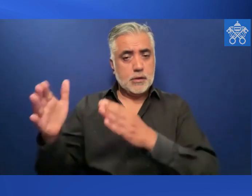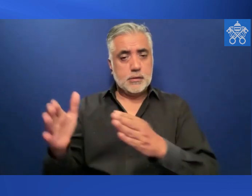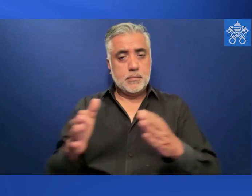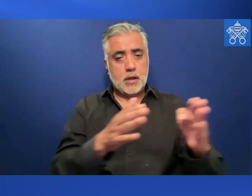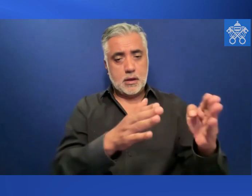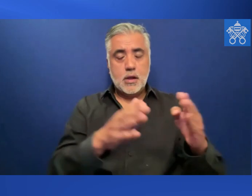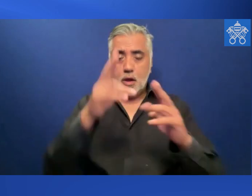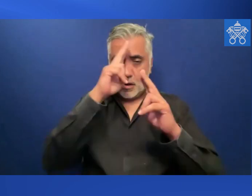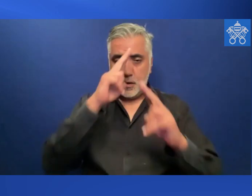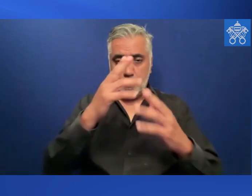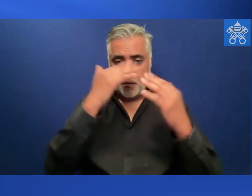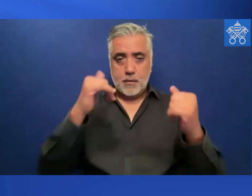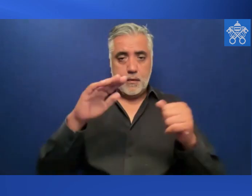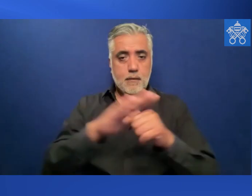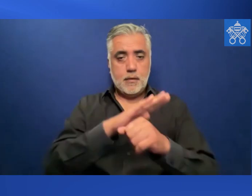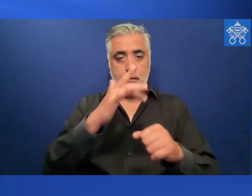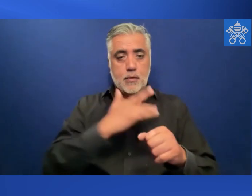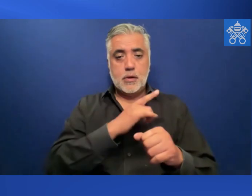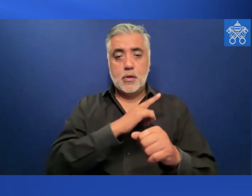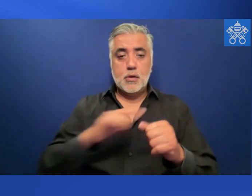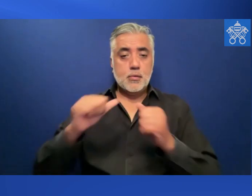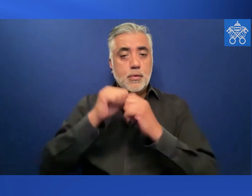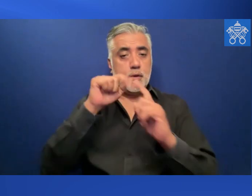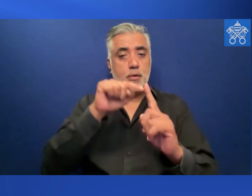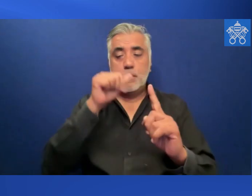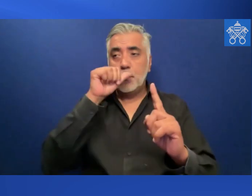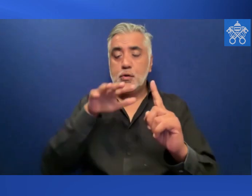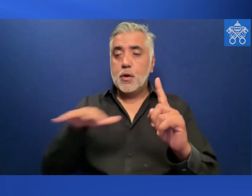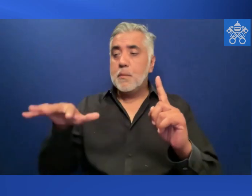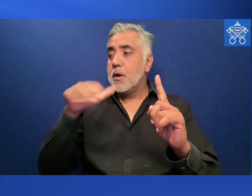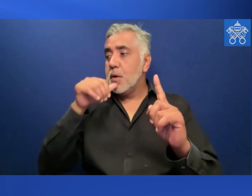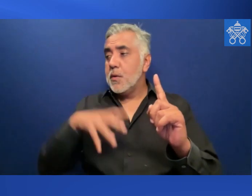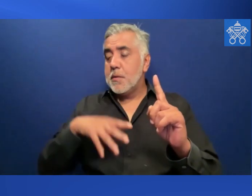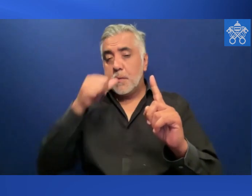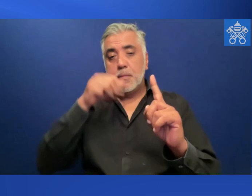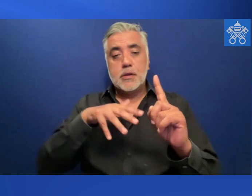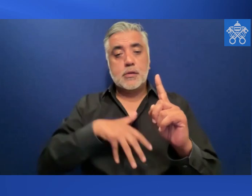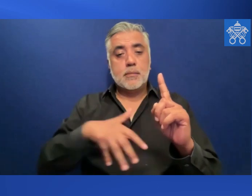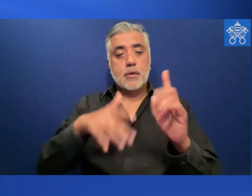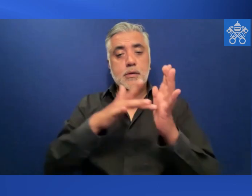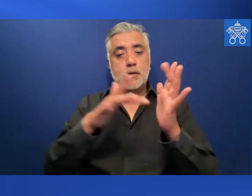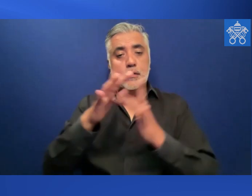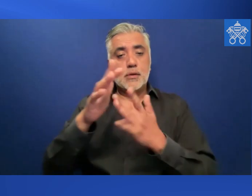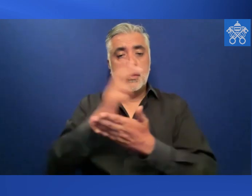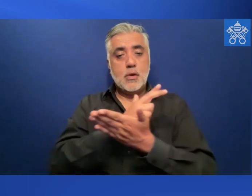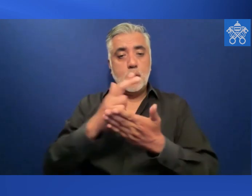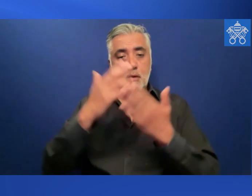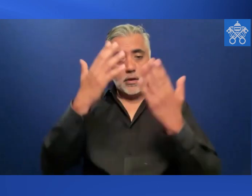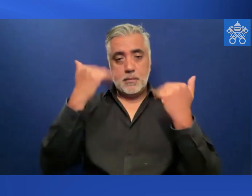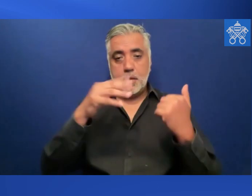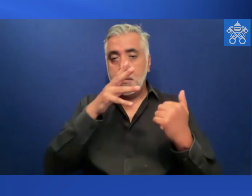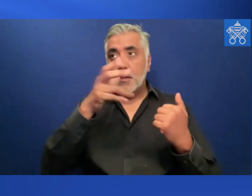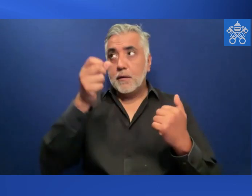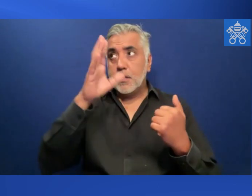plena, Dominus tecum, benedicta tui mulieribus, et benedictus fructus ventris tui, Iesus. Sancta Maria, Mater Dei, ora